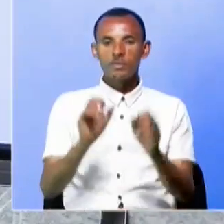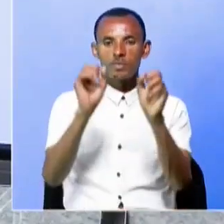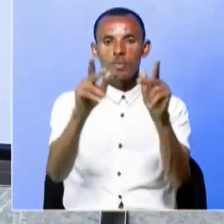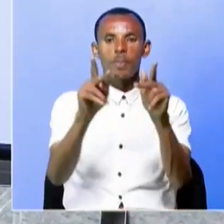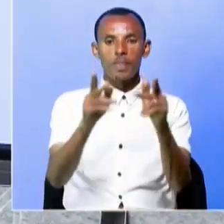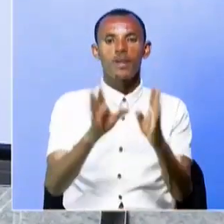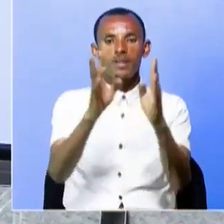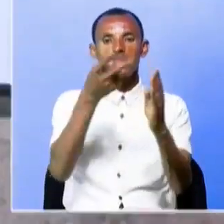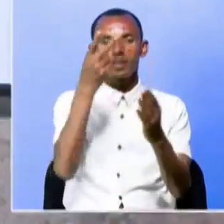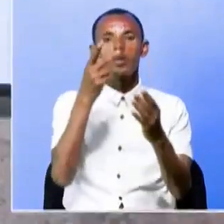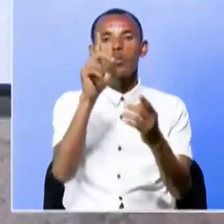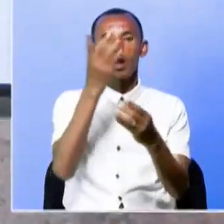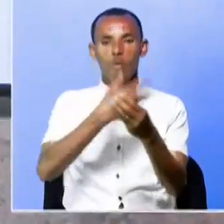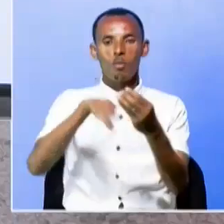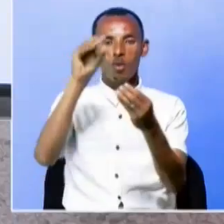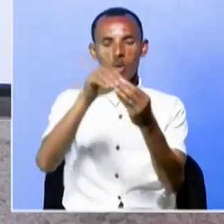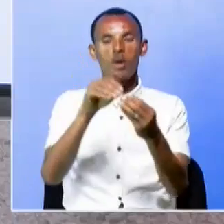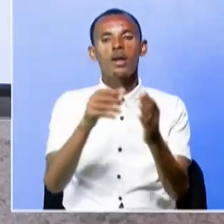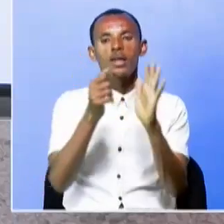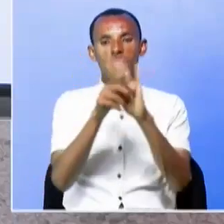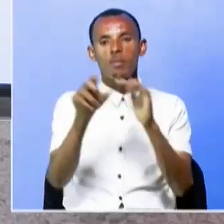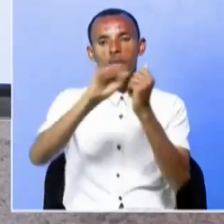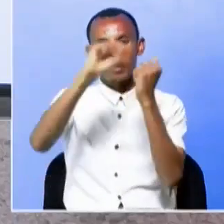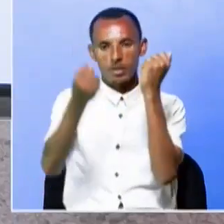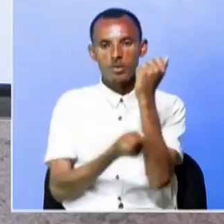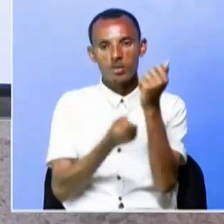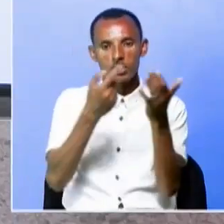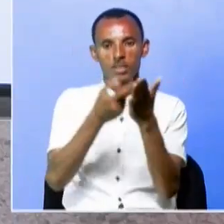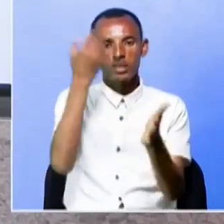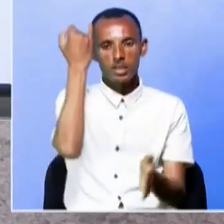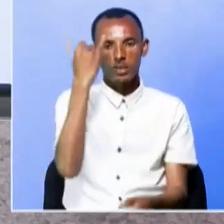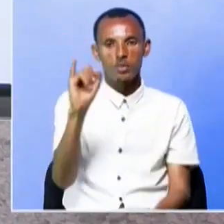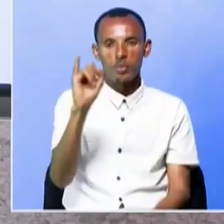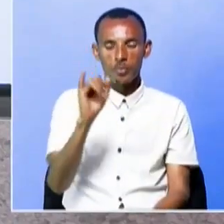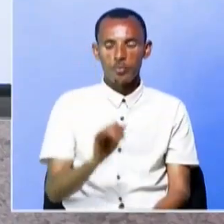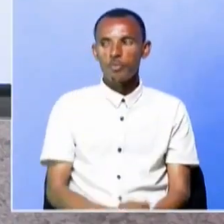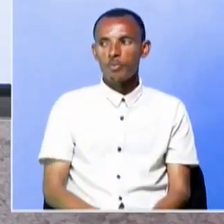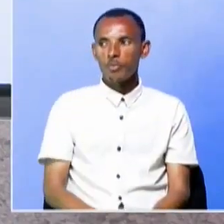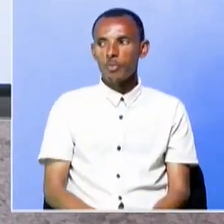Okay, let's see one more example regarding this issue.